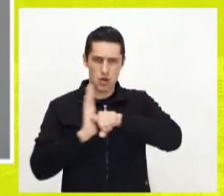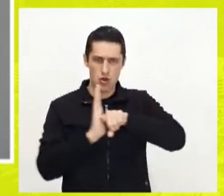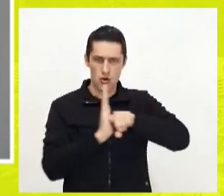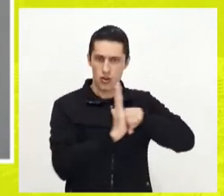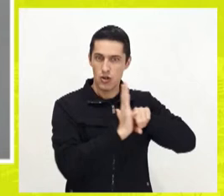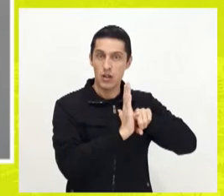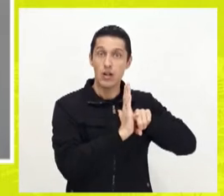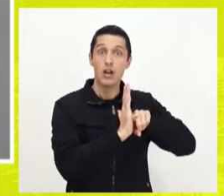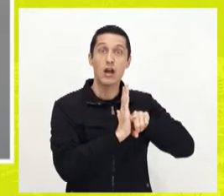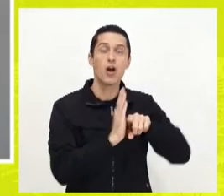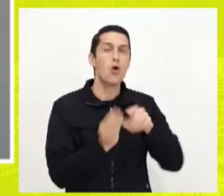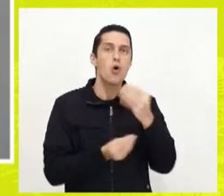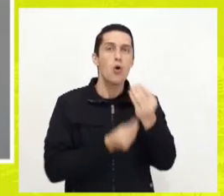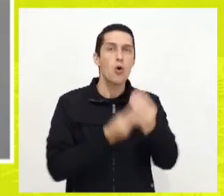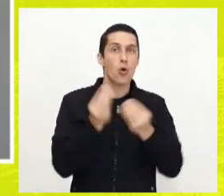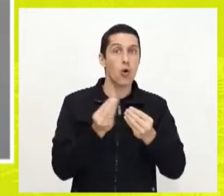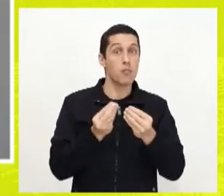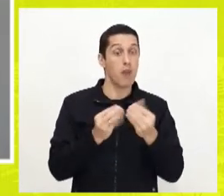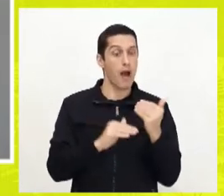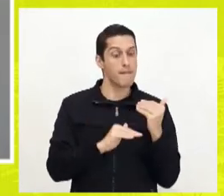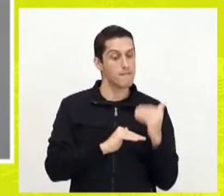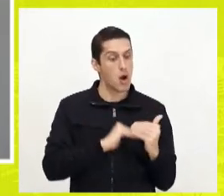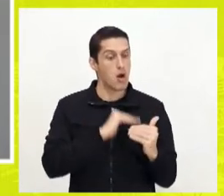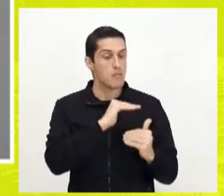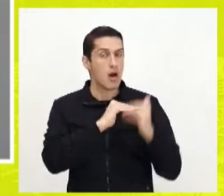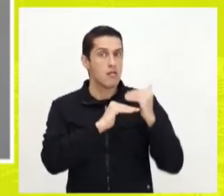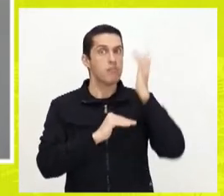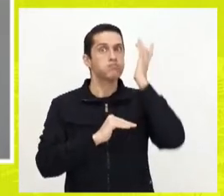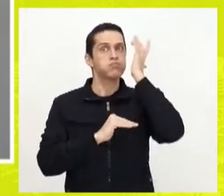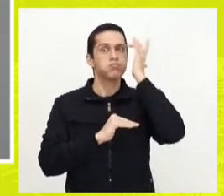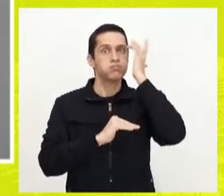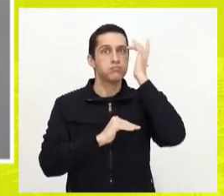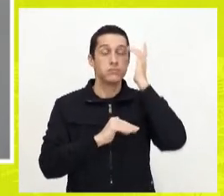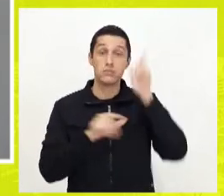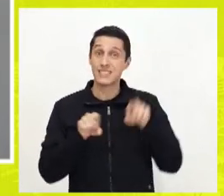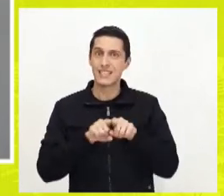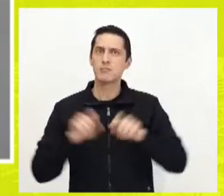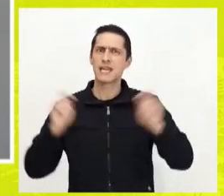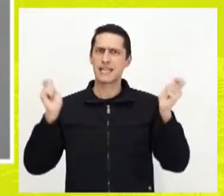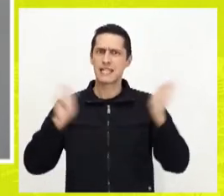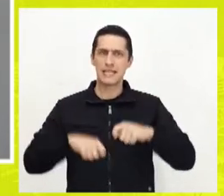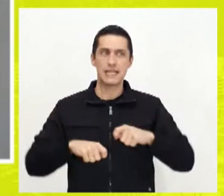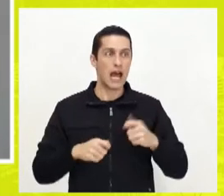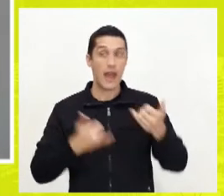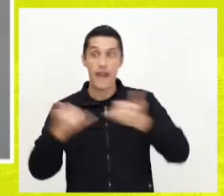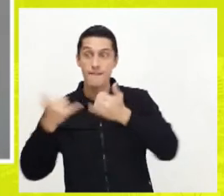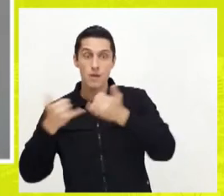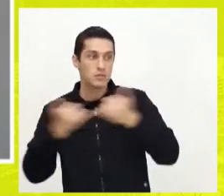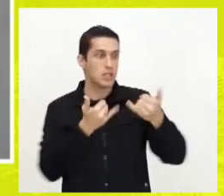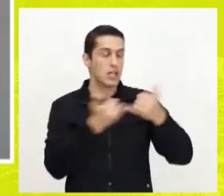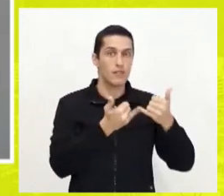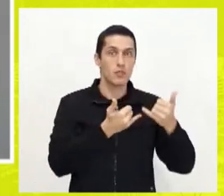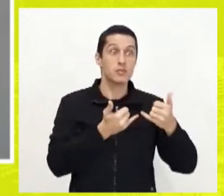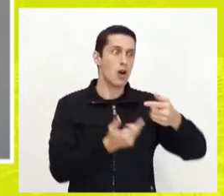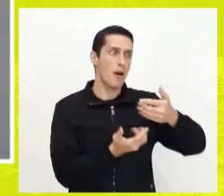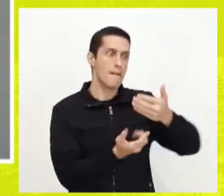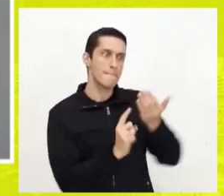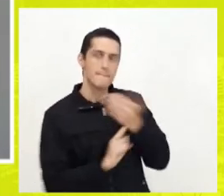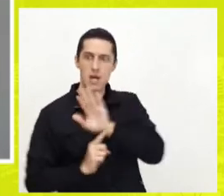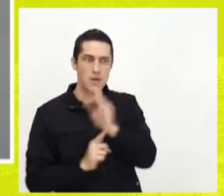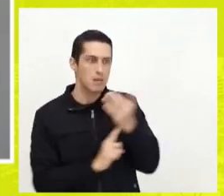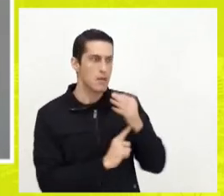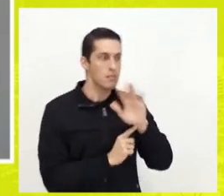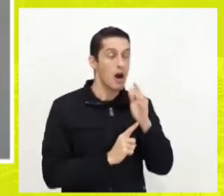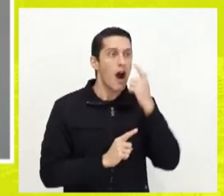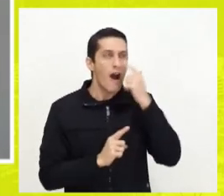are increasingly more working well in their capacity to exchange information so that they're faster